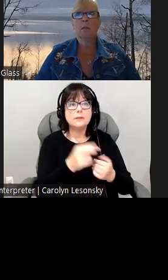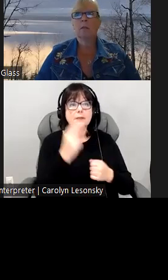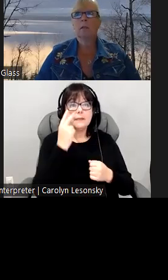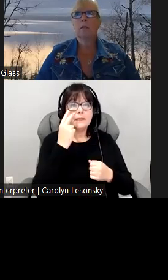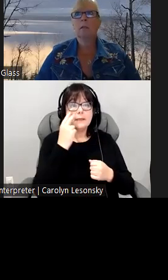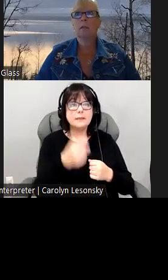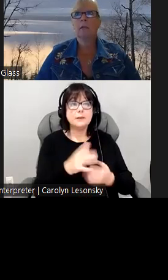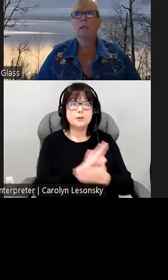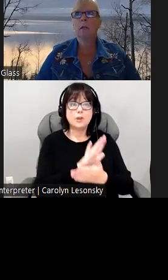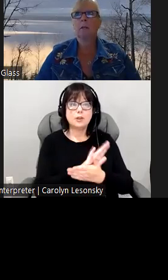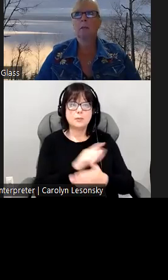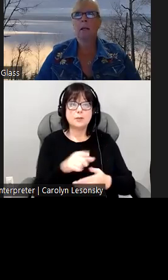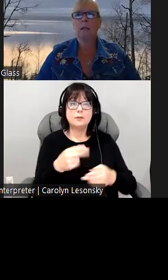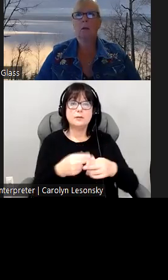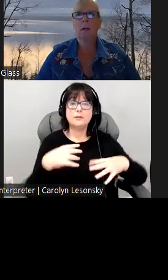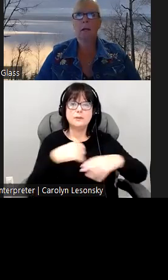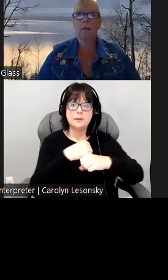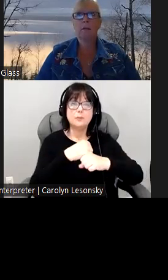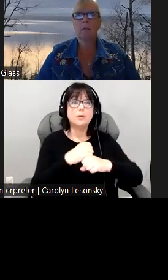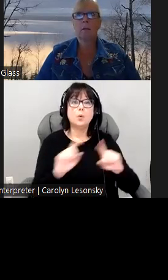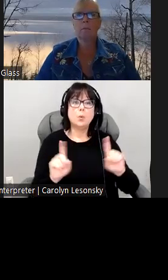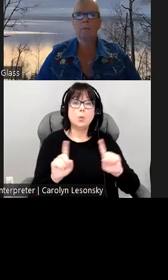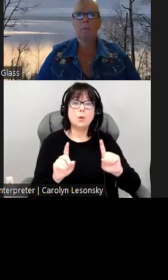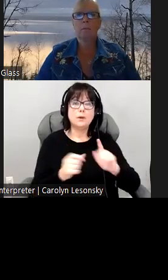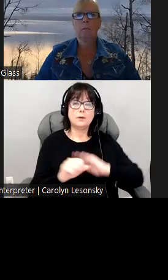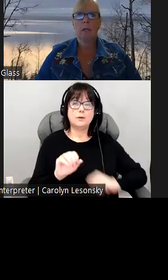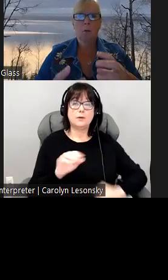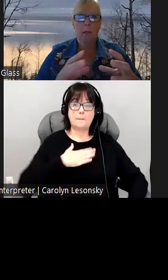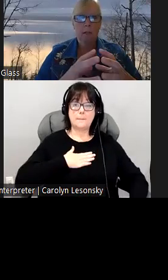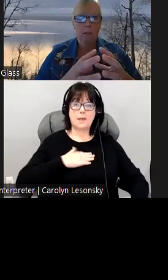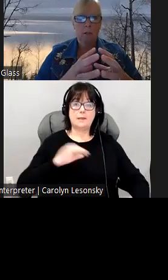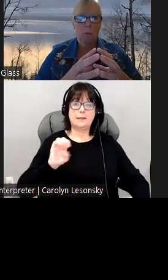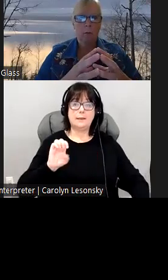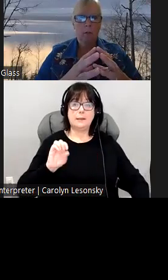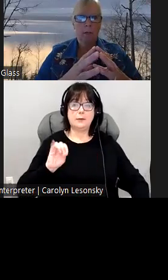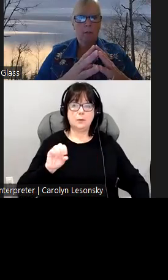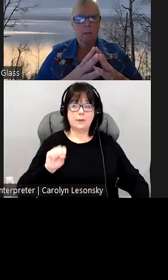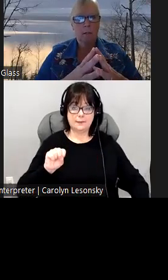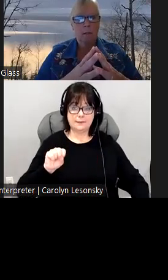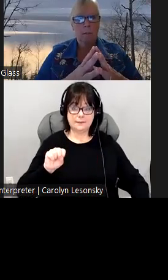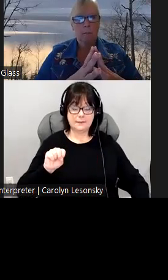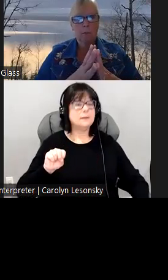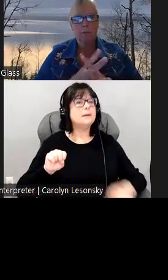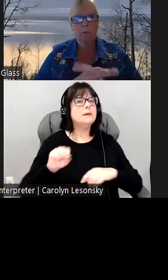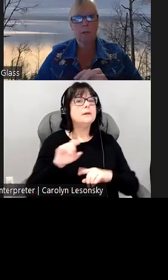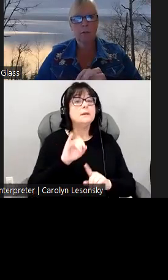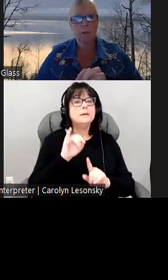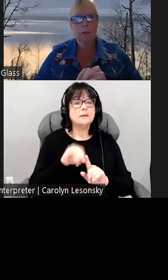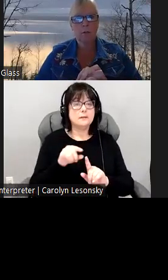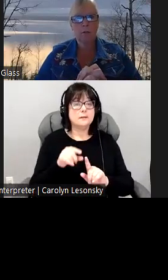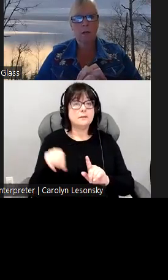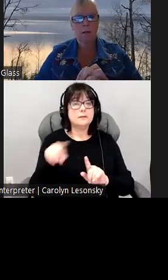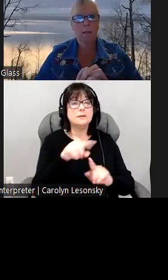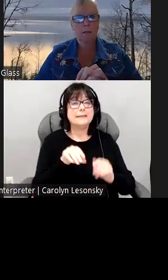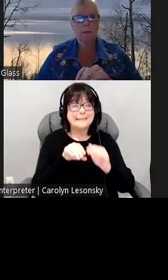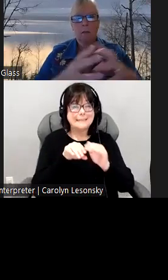document that's available on My EOIS. My EOIS is the portal that service providers can